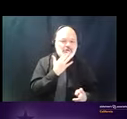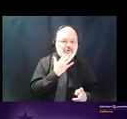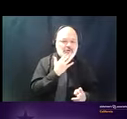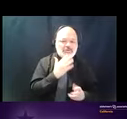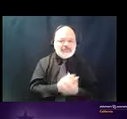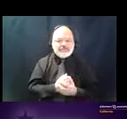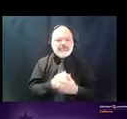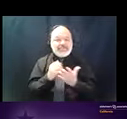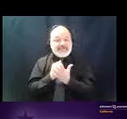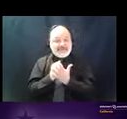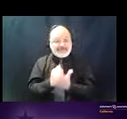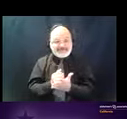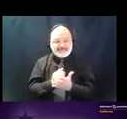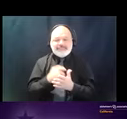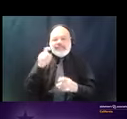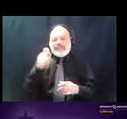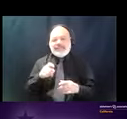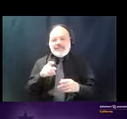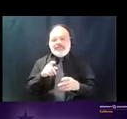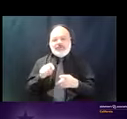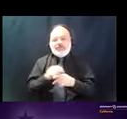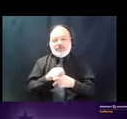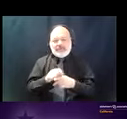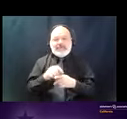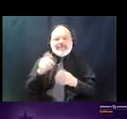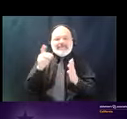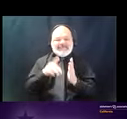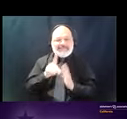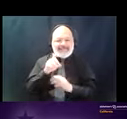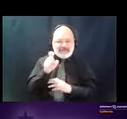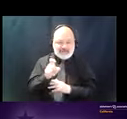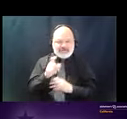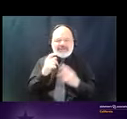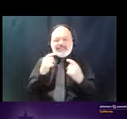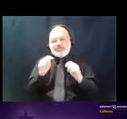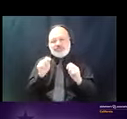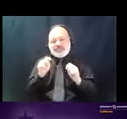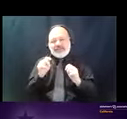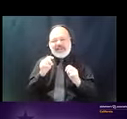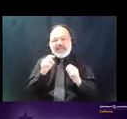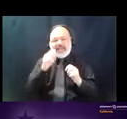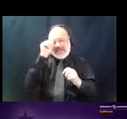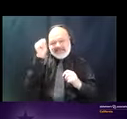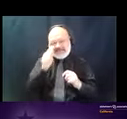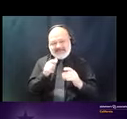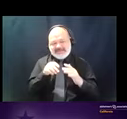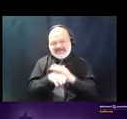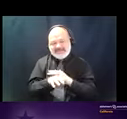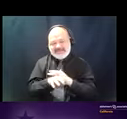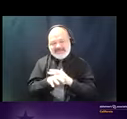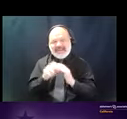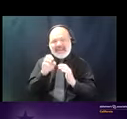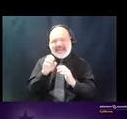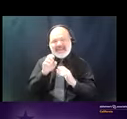healthcare providers need to prepare to screen, diagnose, treat Alzheimer's and dementia in this expanding racially and ethnically